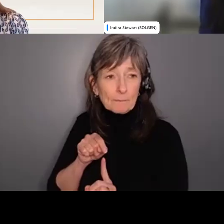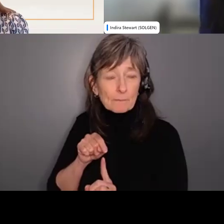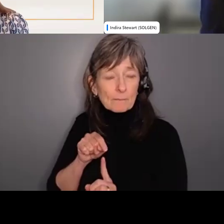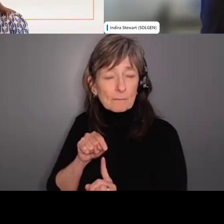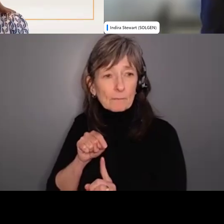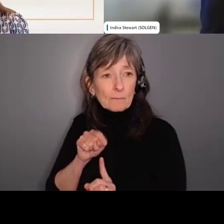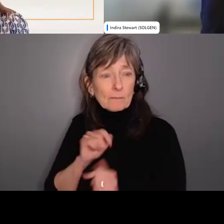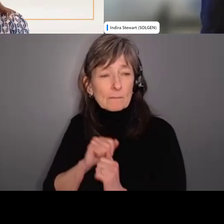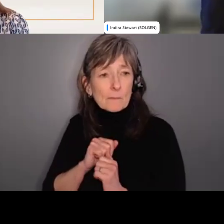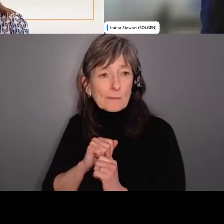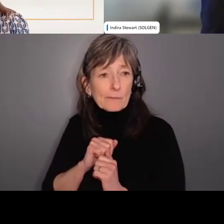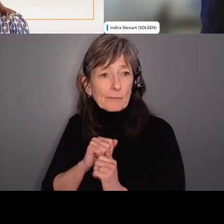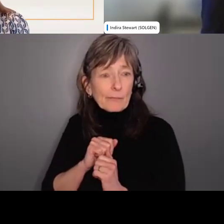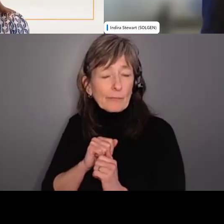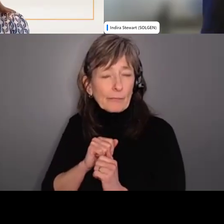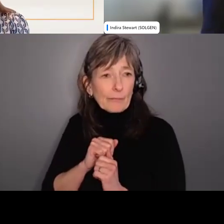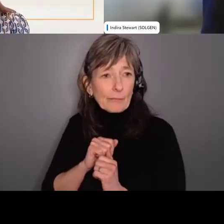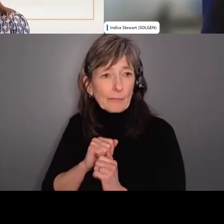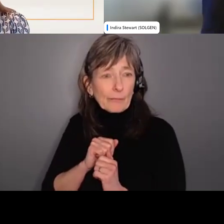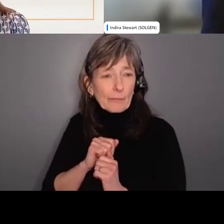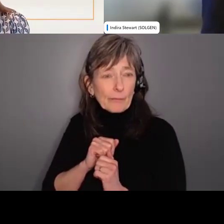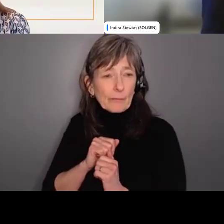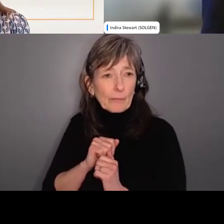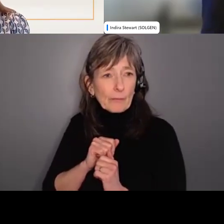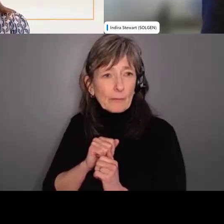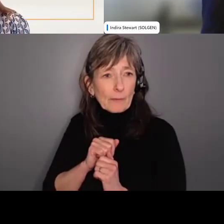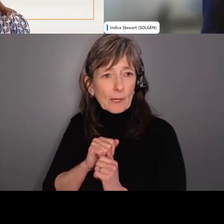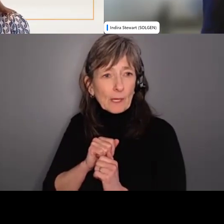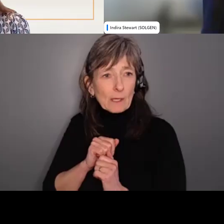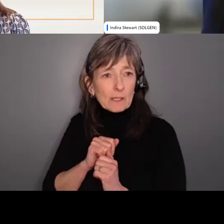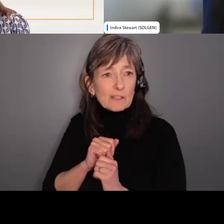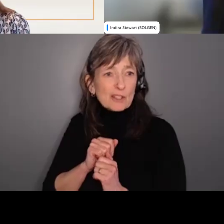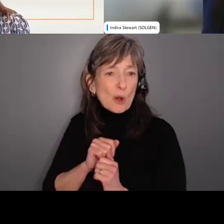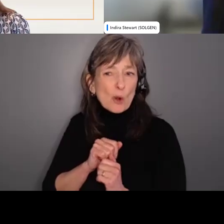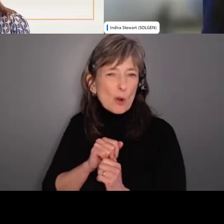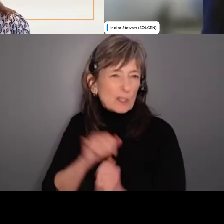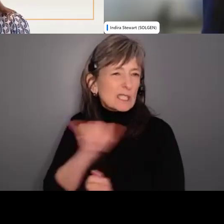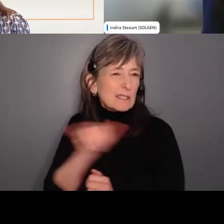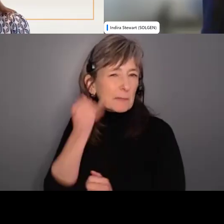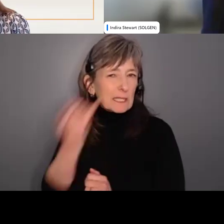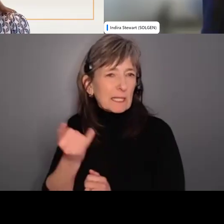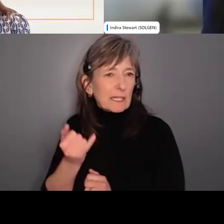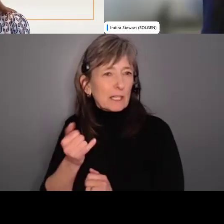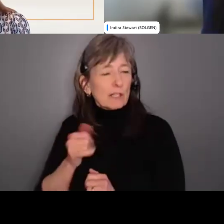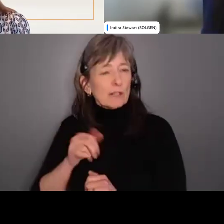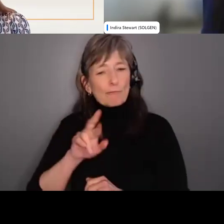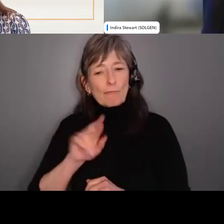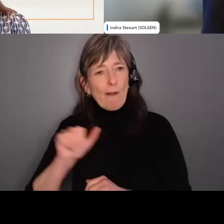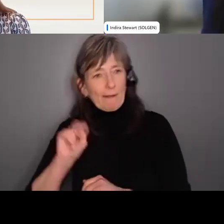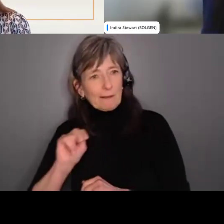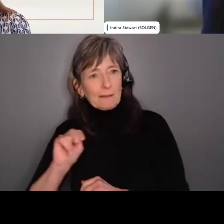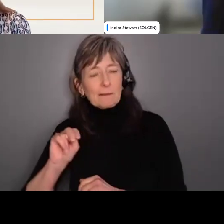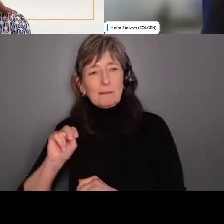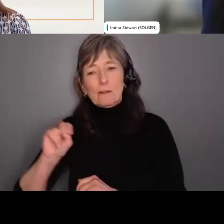at in the Ryan and Ryan, and developed those looking at potential